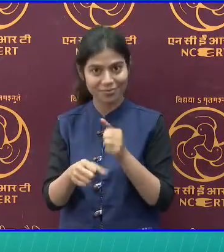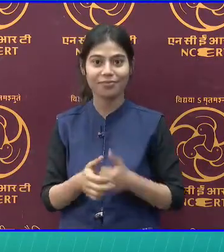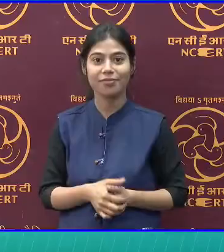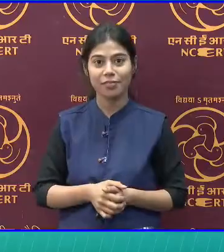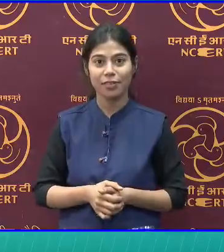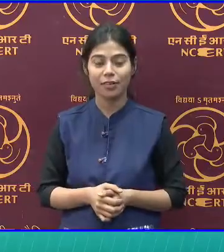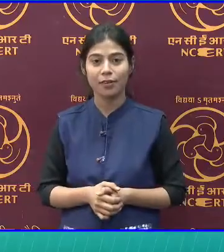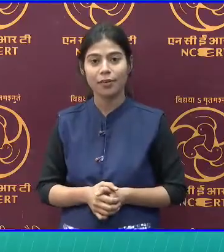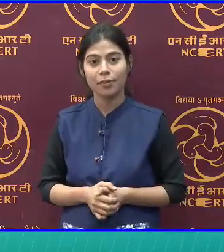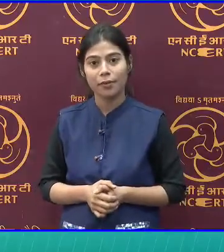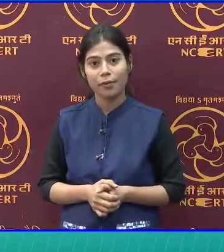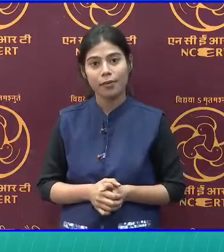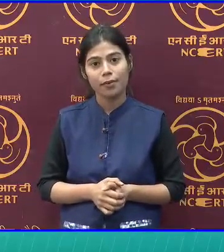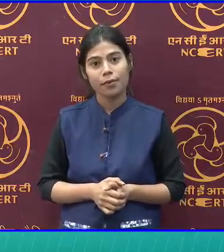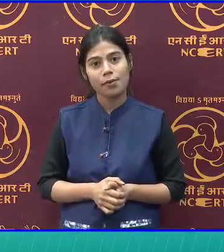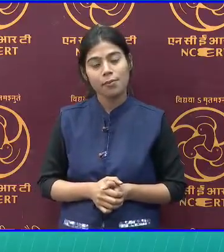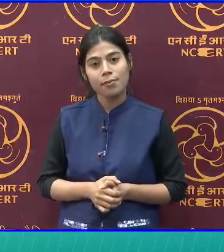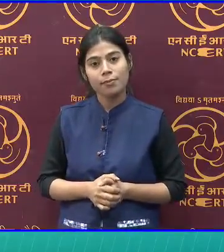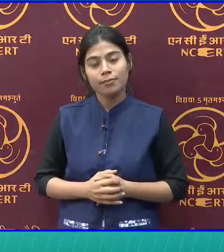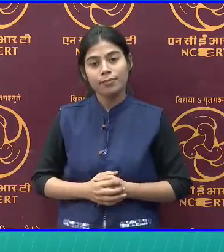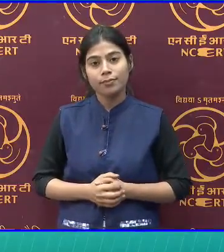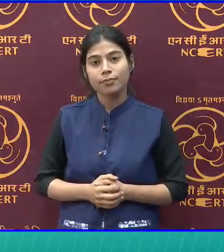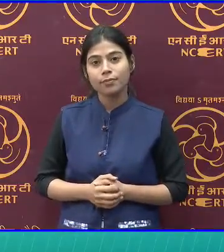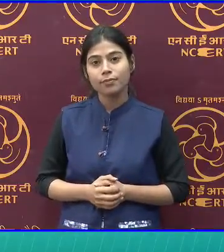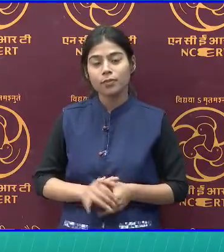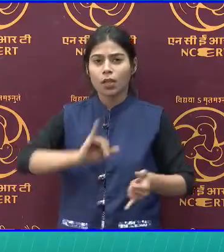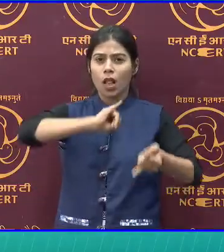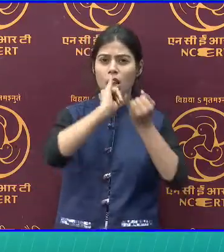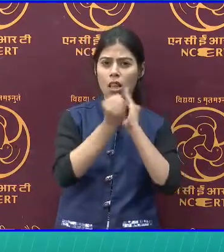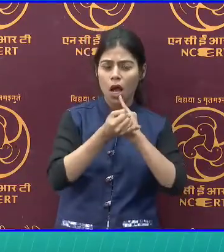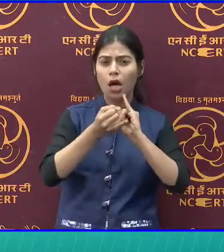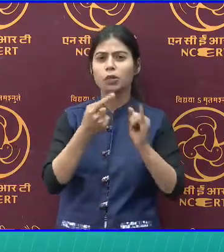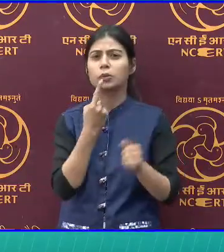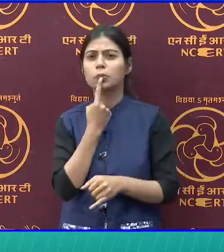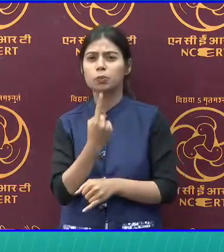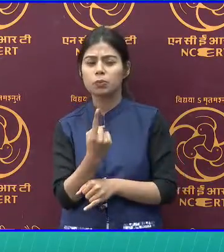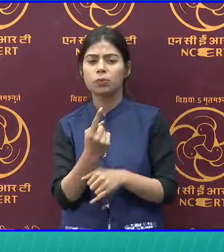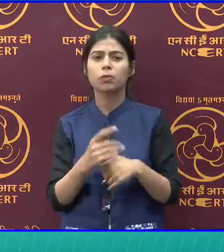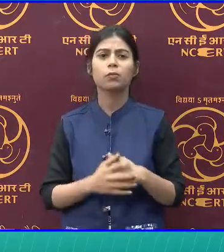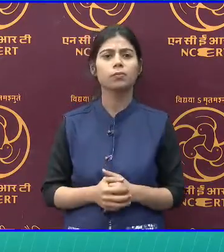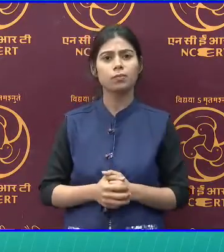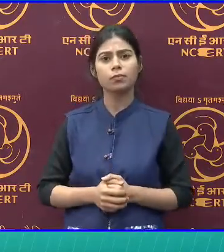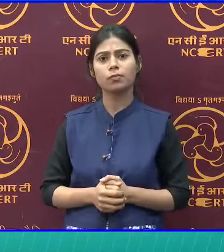actually. Okay. Right. So the last theme is about economic